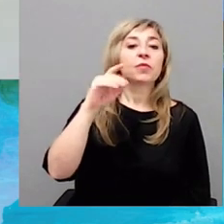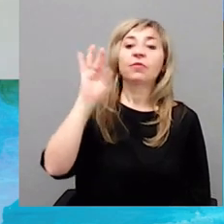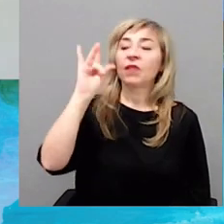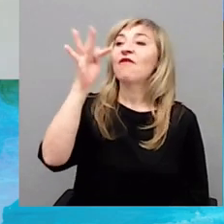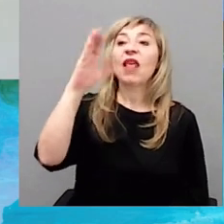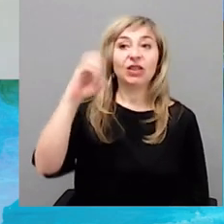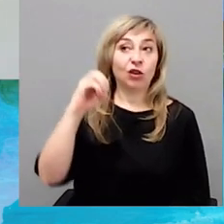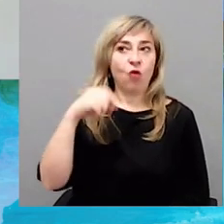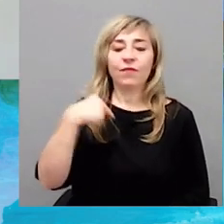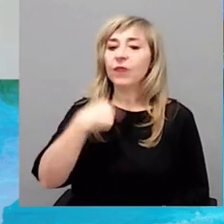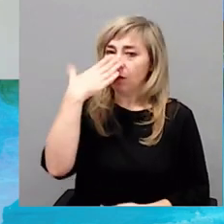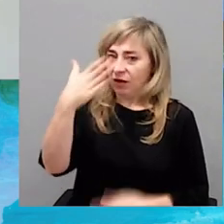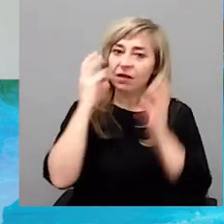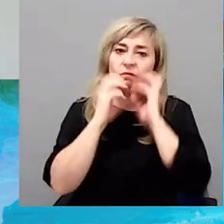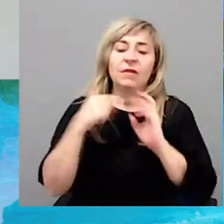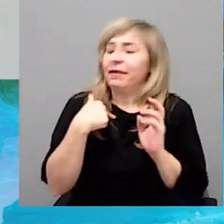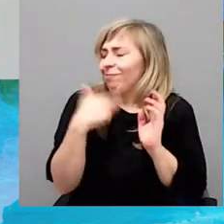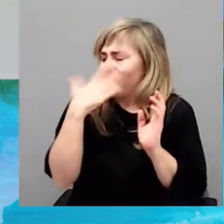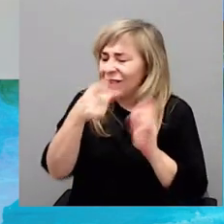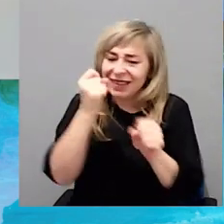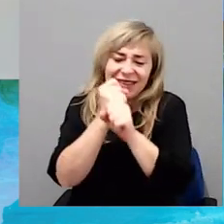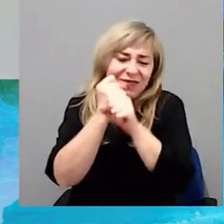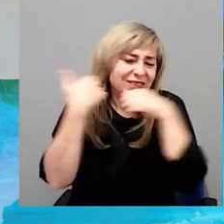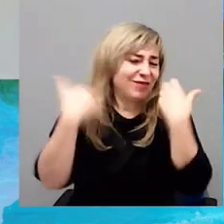Yes, well, it's the same. There's